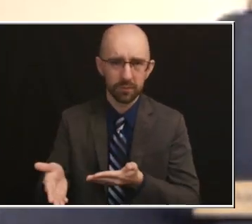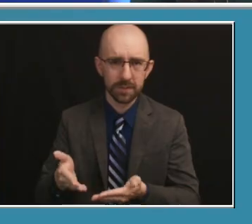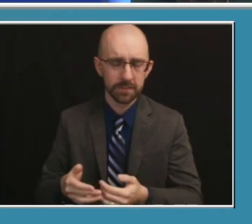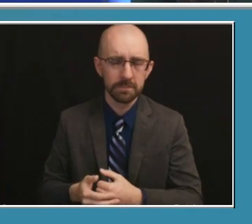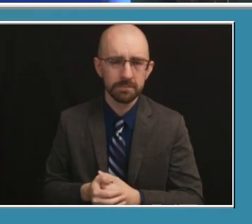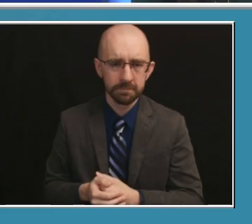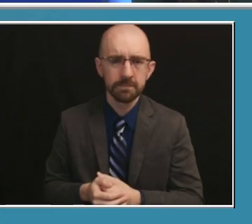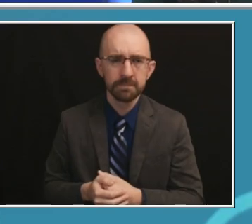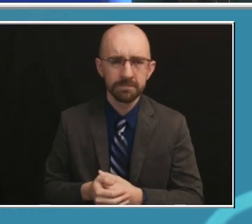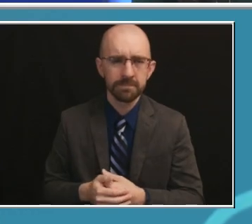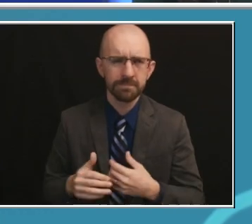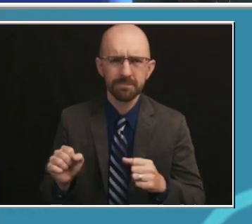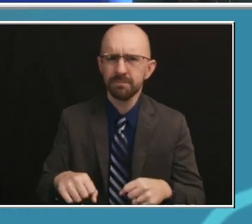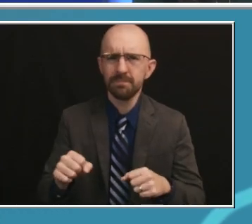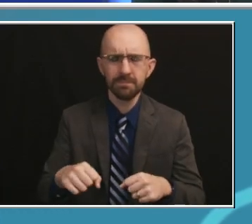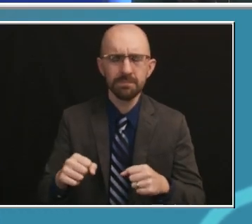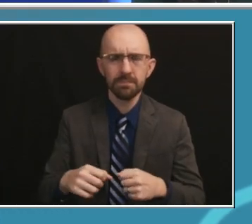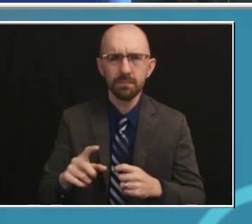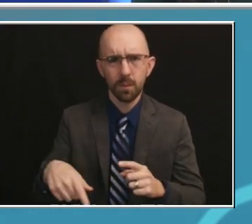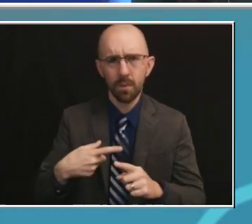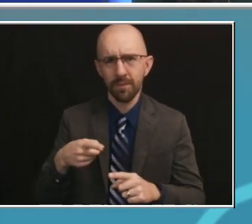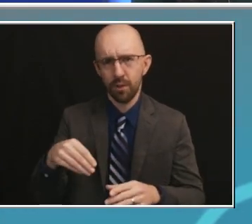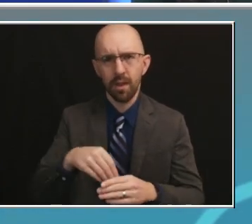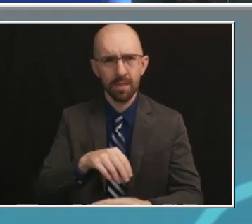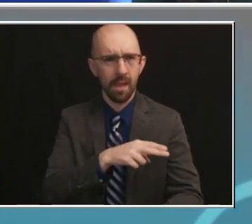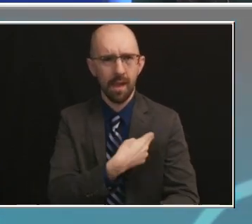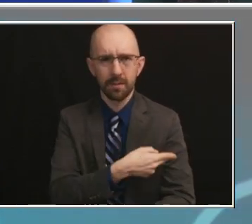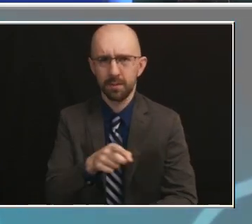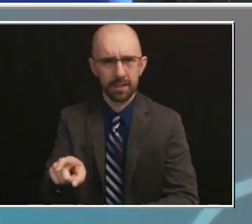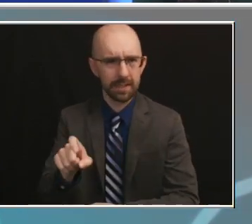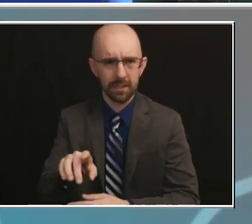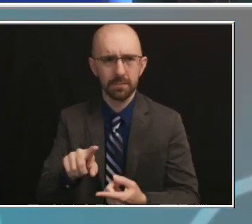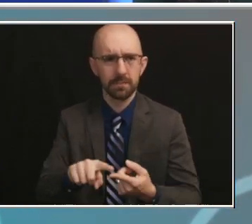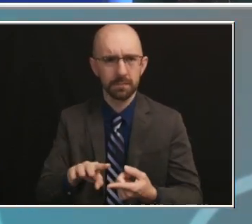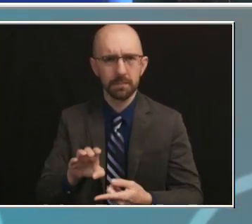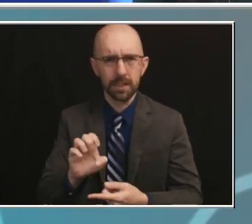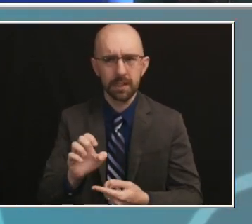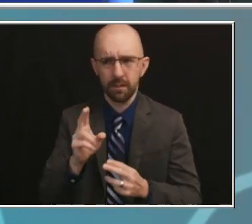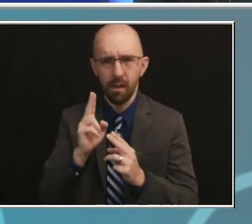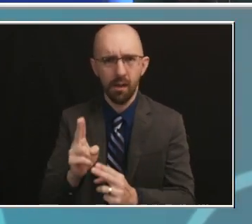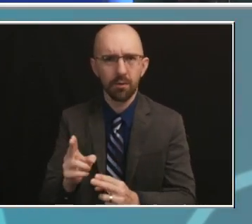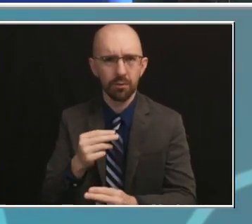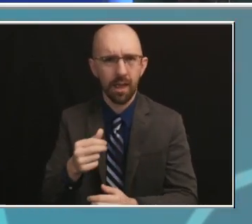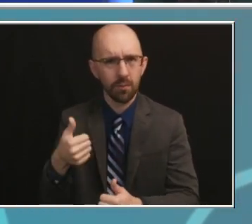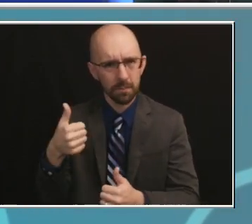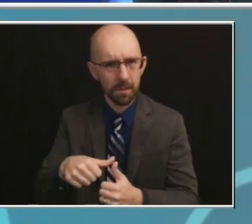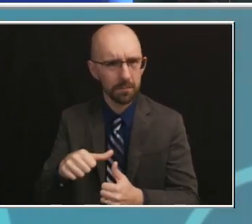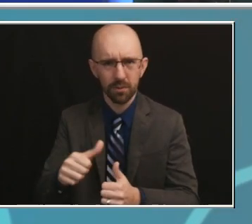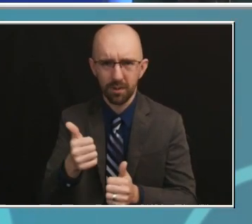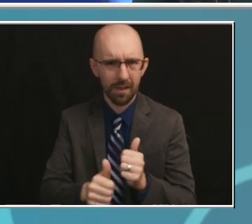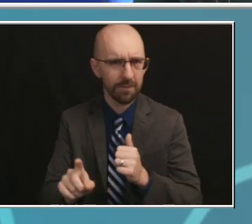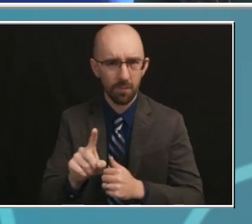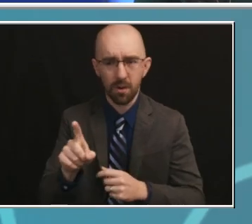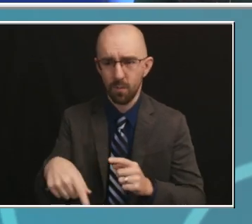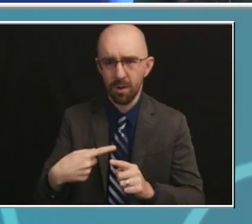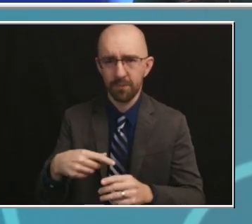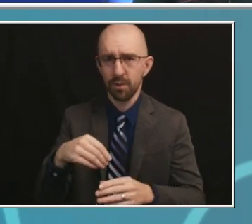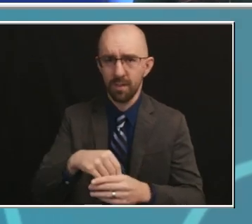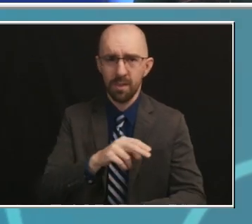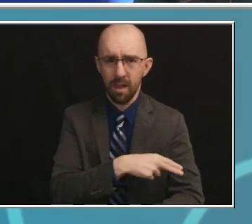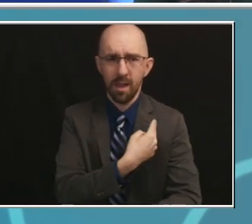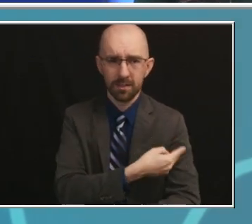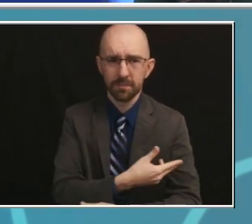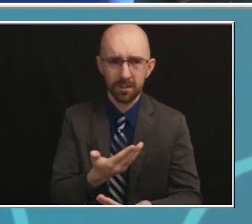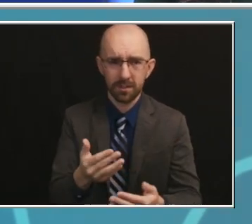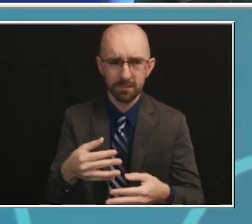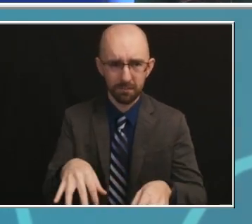Oh, absolutely. When they're in the hospital, they need to be honored and remembered everywhere. And when you're in the hospital, it's important to have